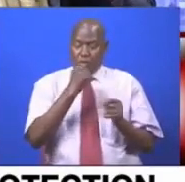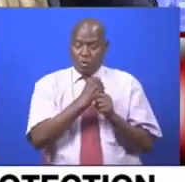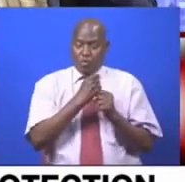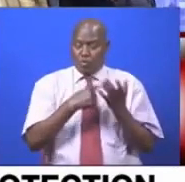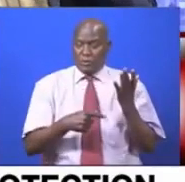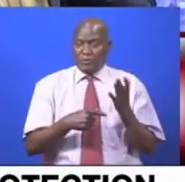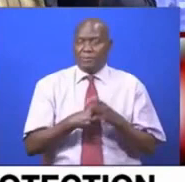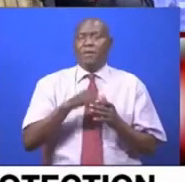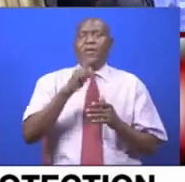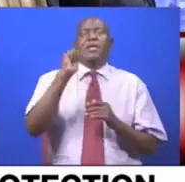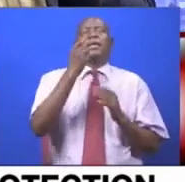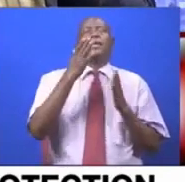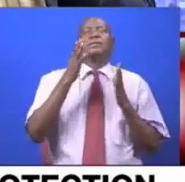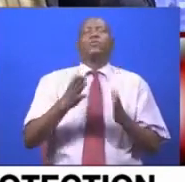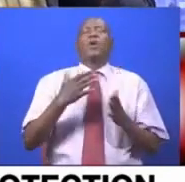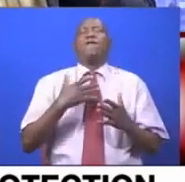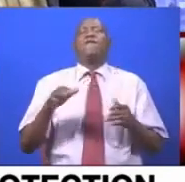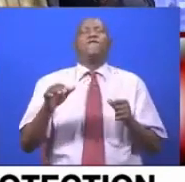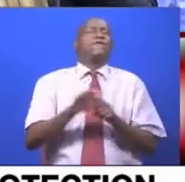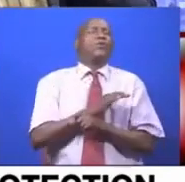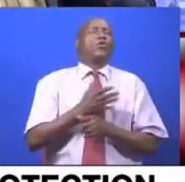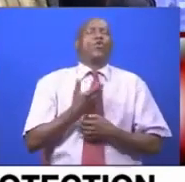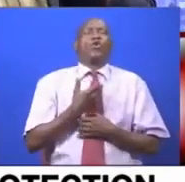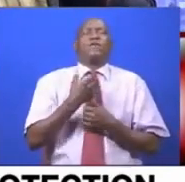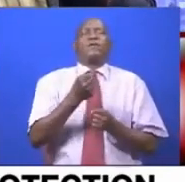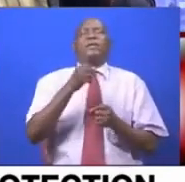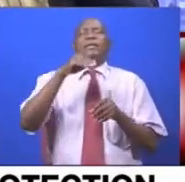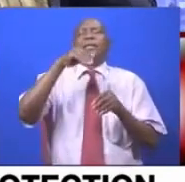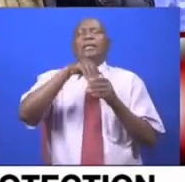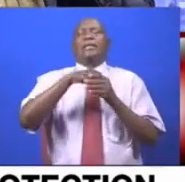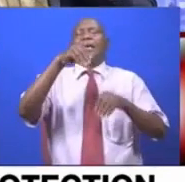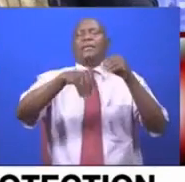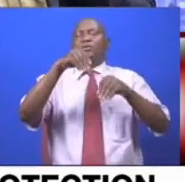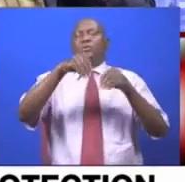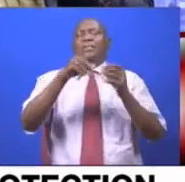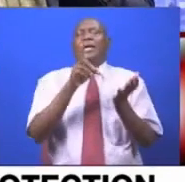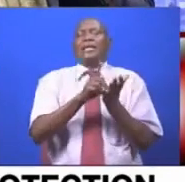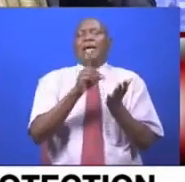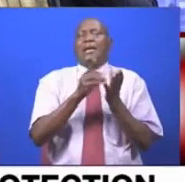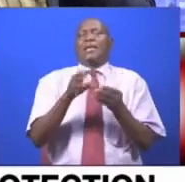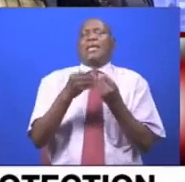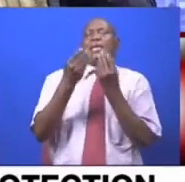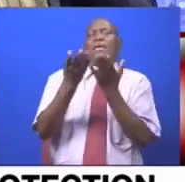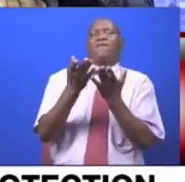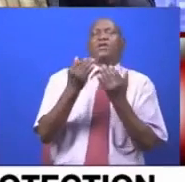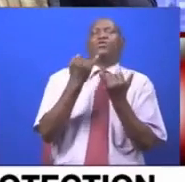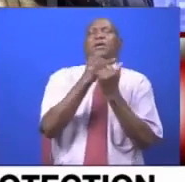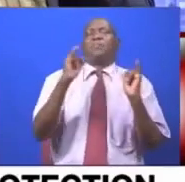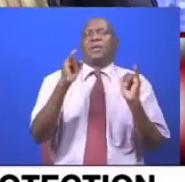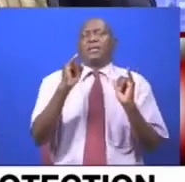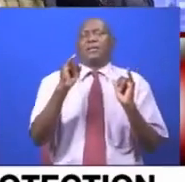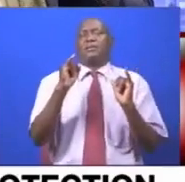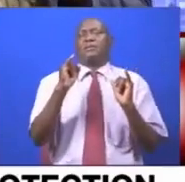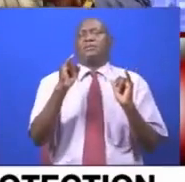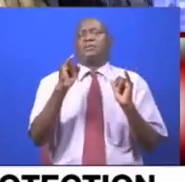Kenyans will have full confidence in the elections and the data that they gave out to the Independent Electoral